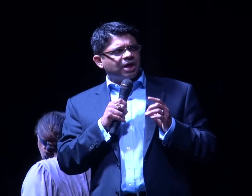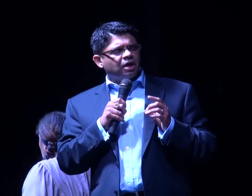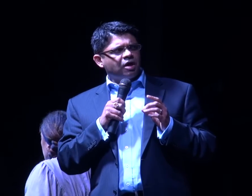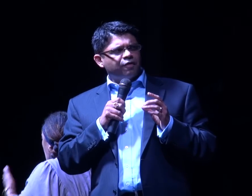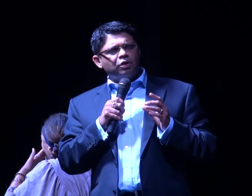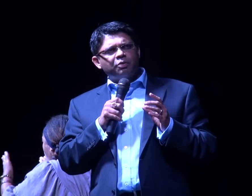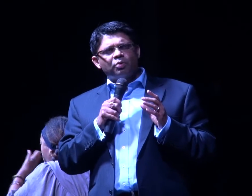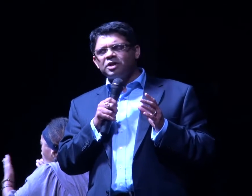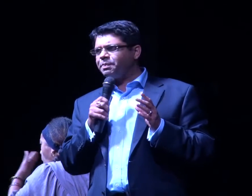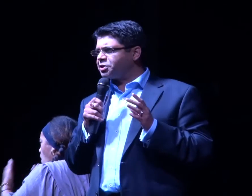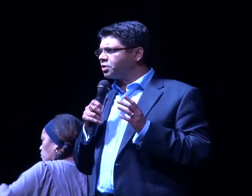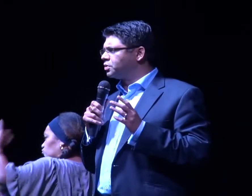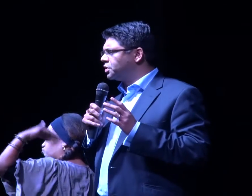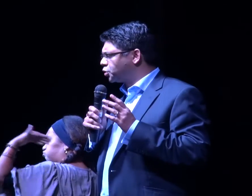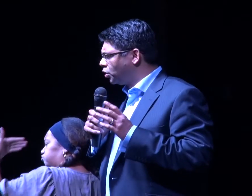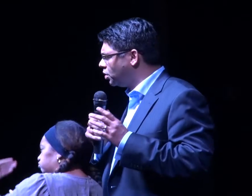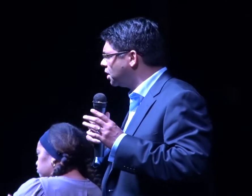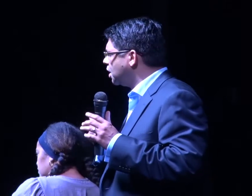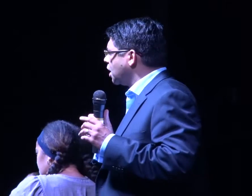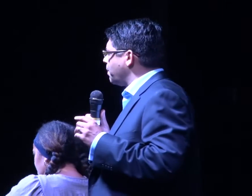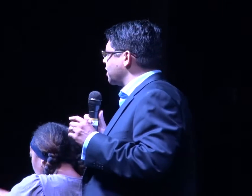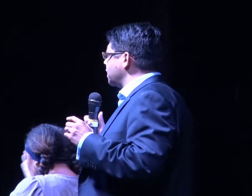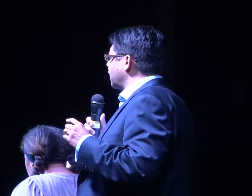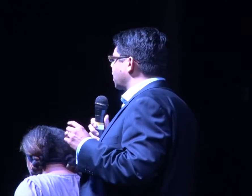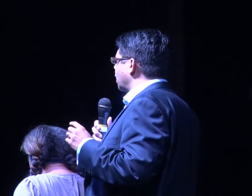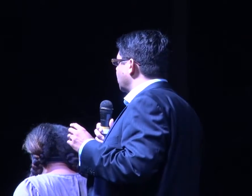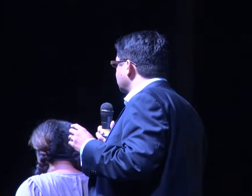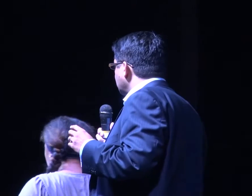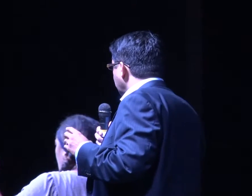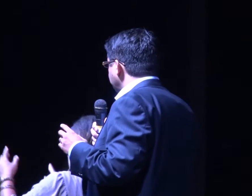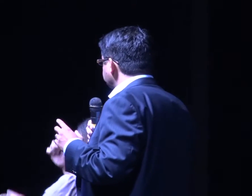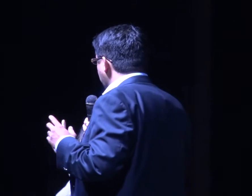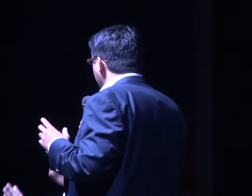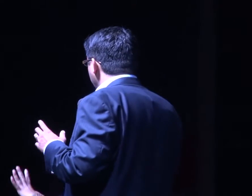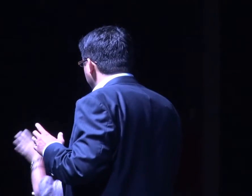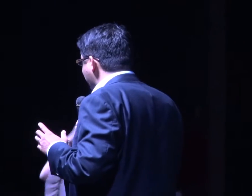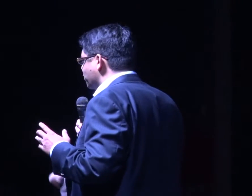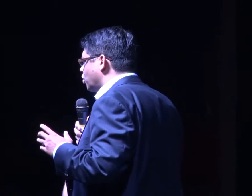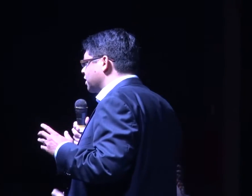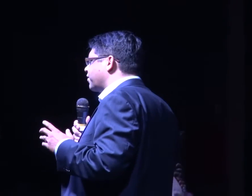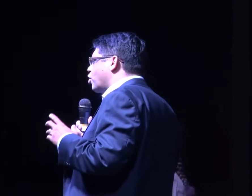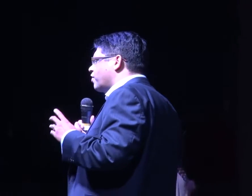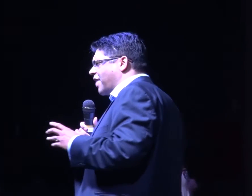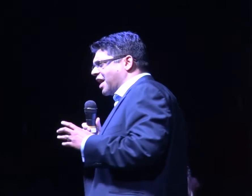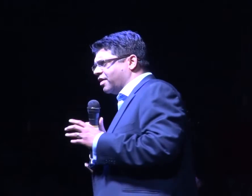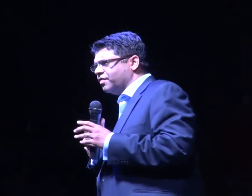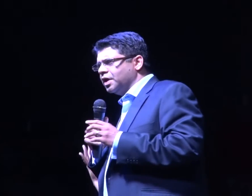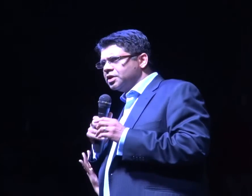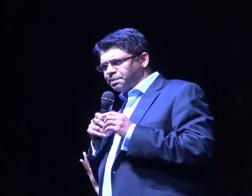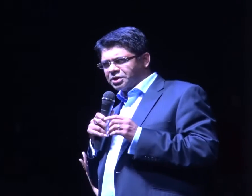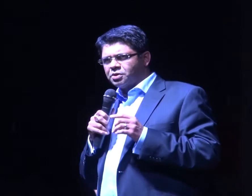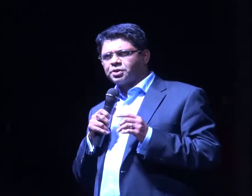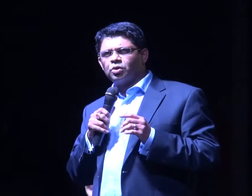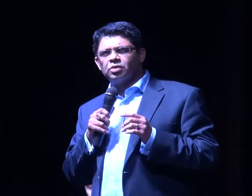We started off only with one special school about a year ago, and today we have more than 4 or